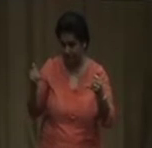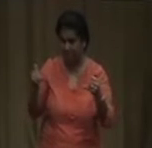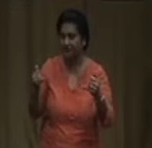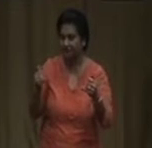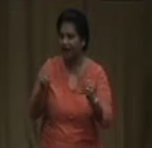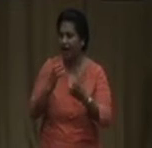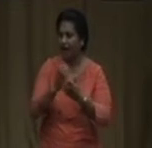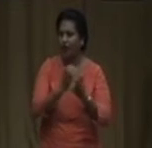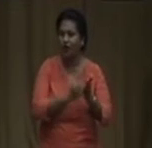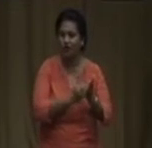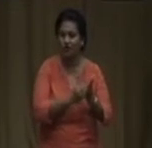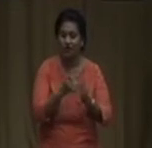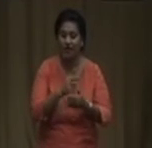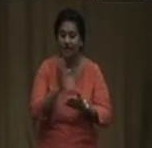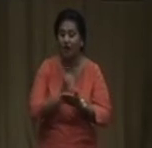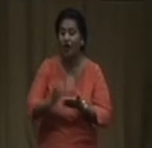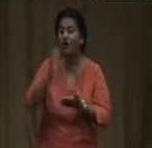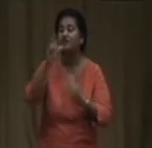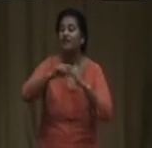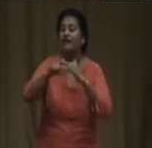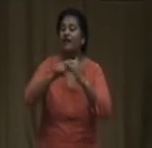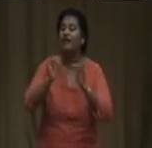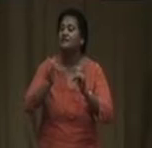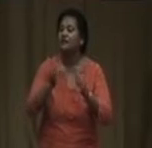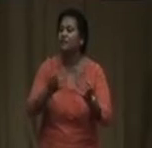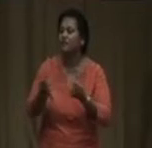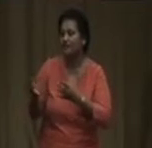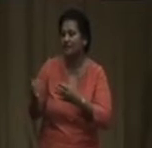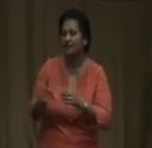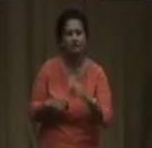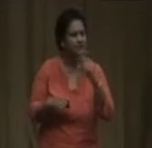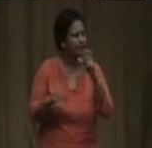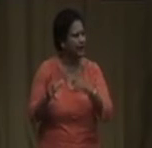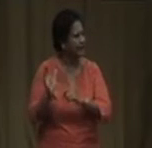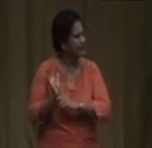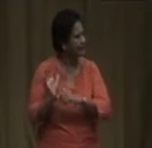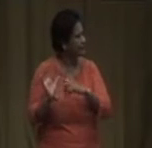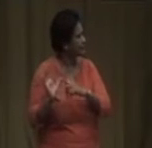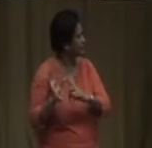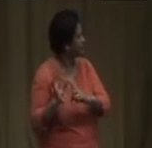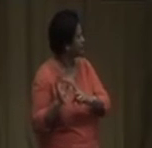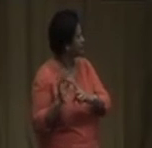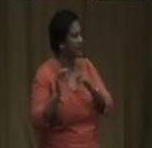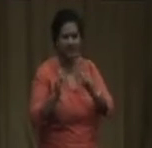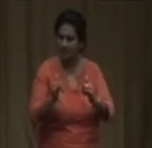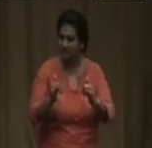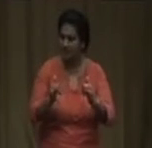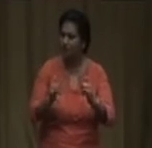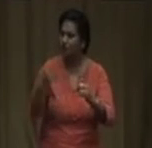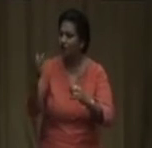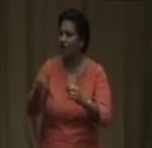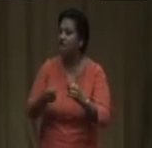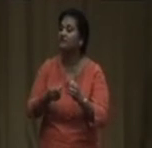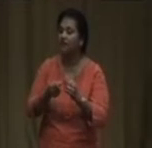known as the college level exam preparation program, CLEP exams. They are automated exams. They cost